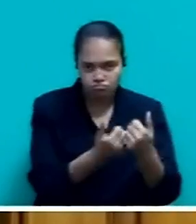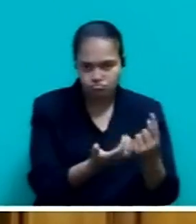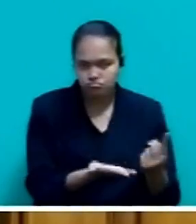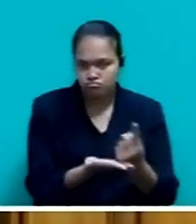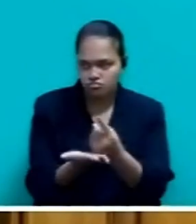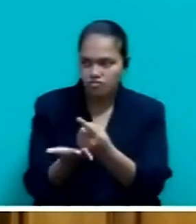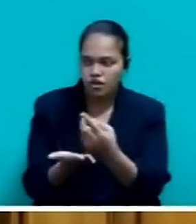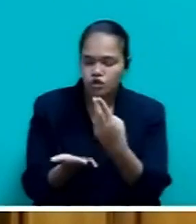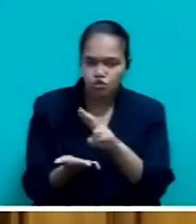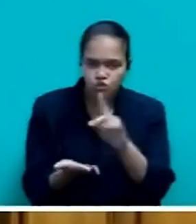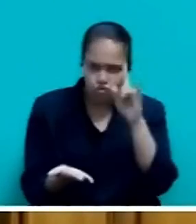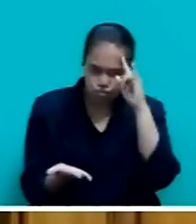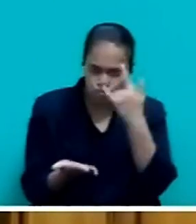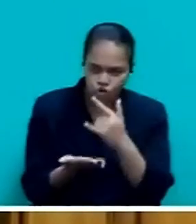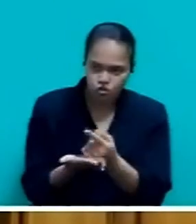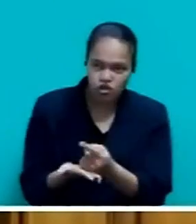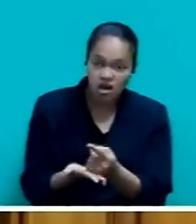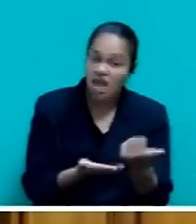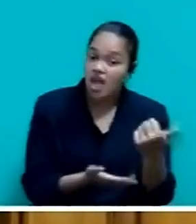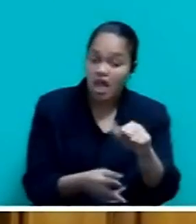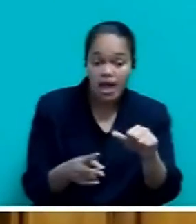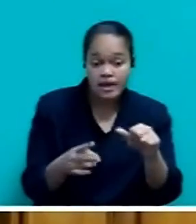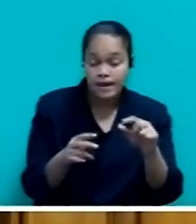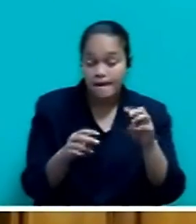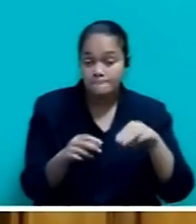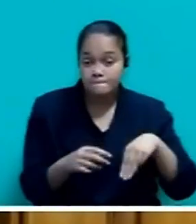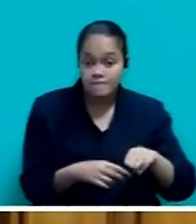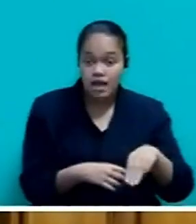member oppose the motion?